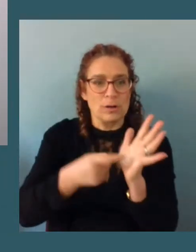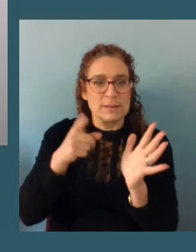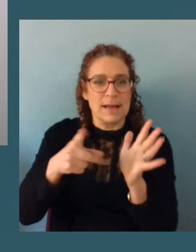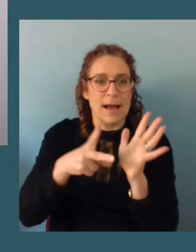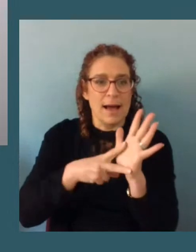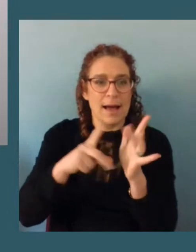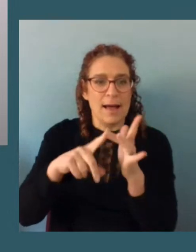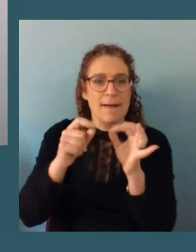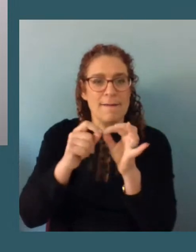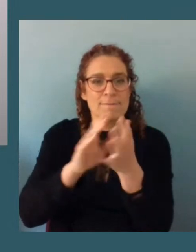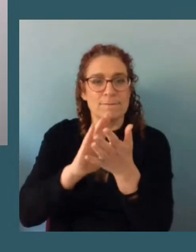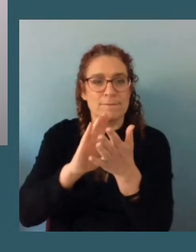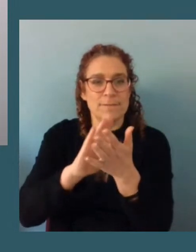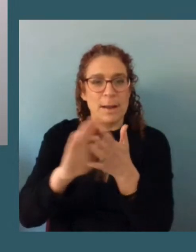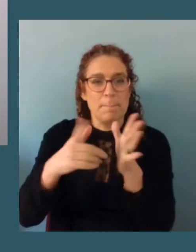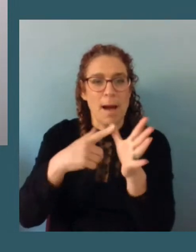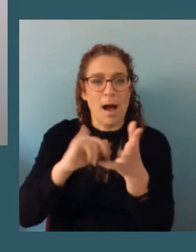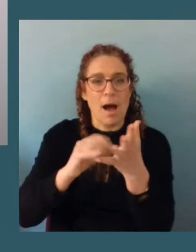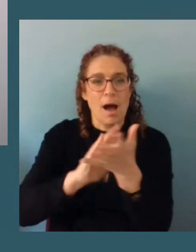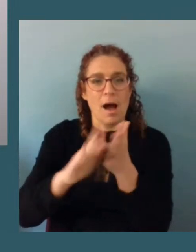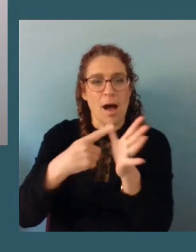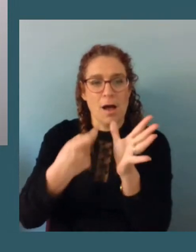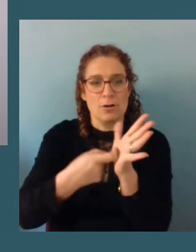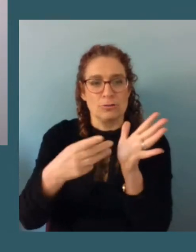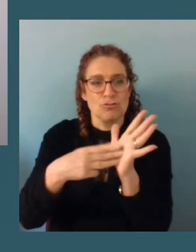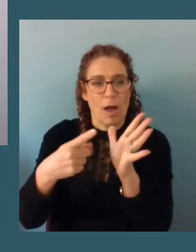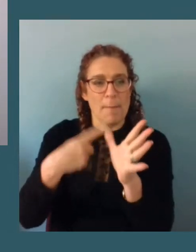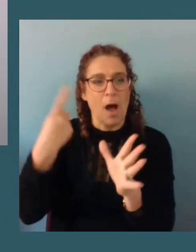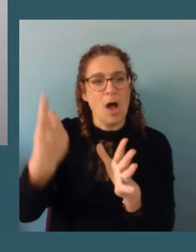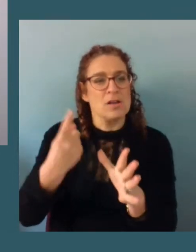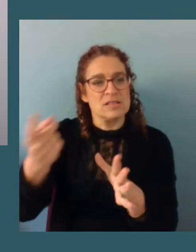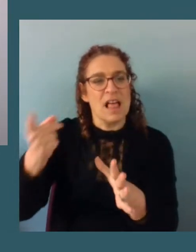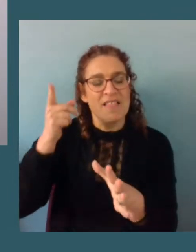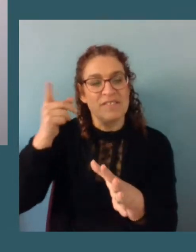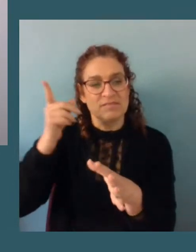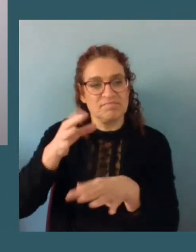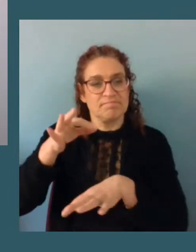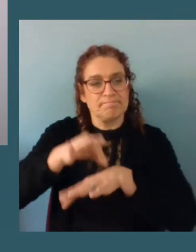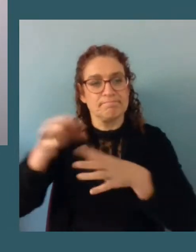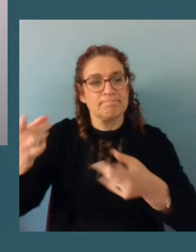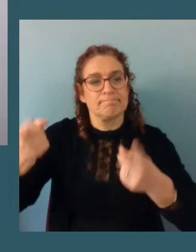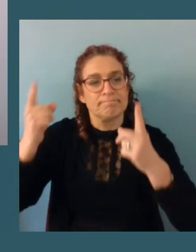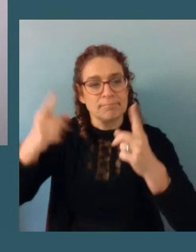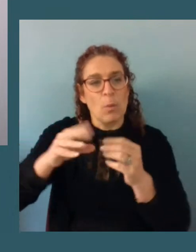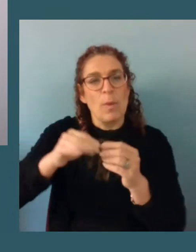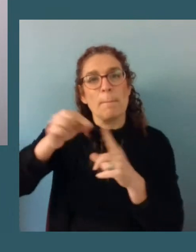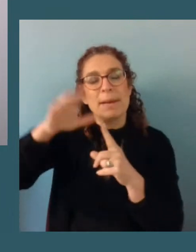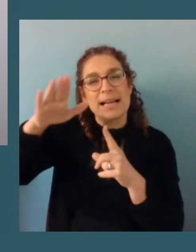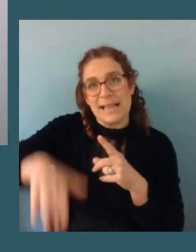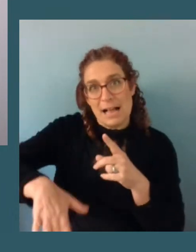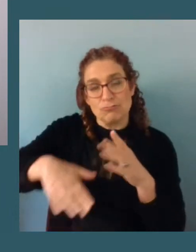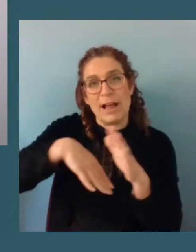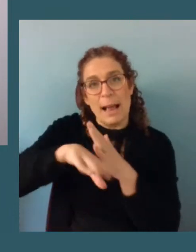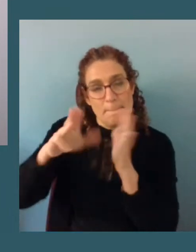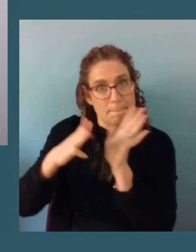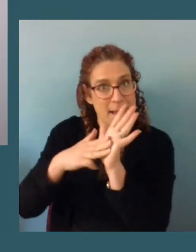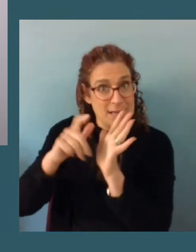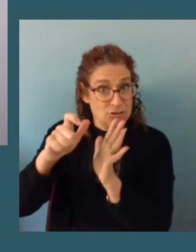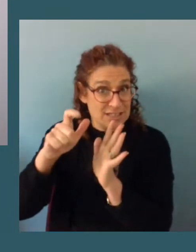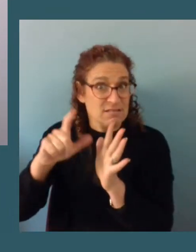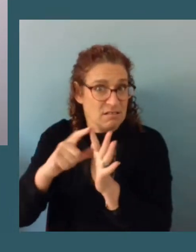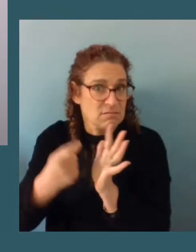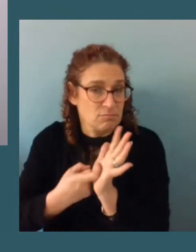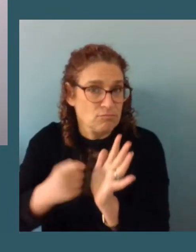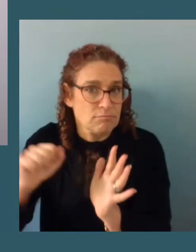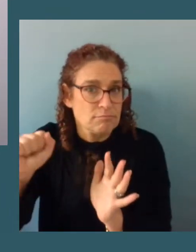a consultant paediatric allergist at the Royal Manchester Children's Hospital. She has an extensive knowledge about